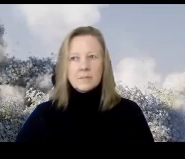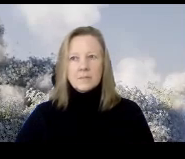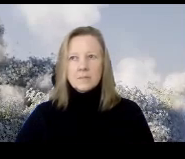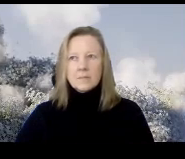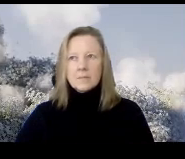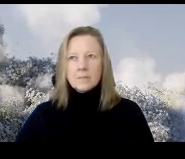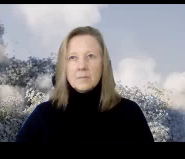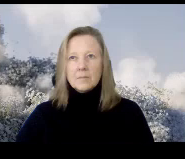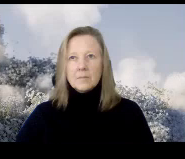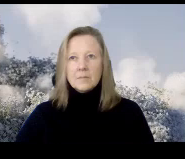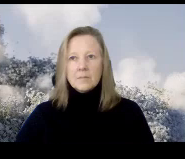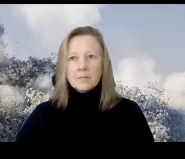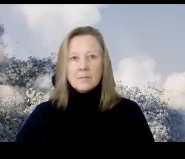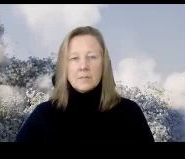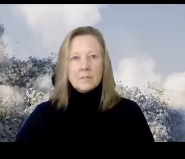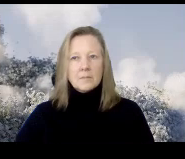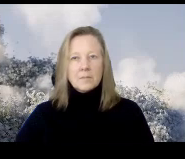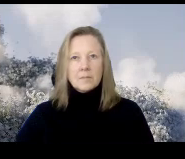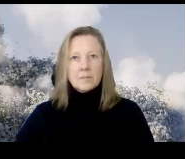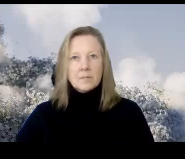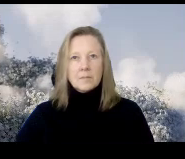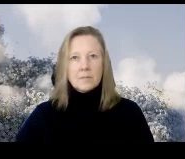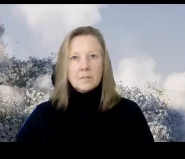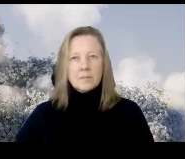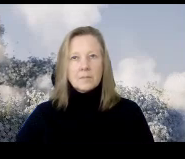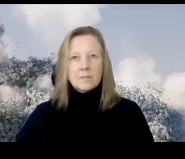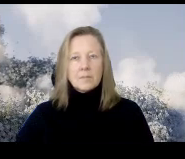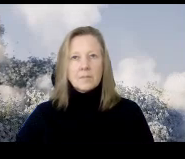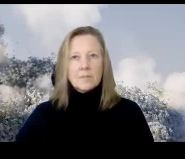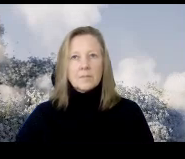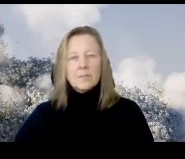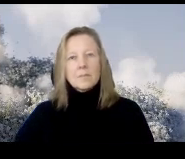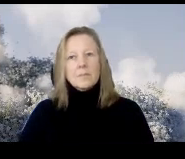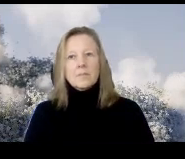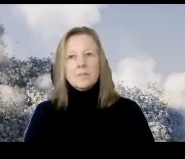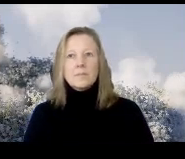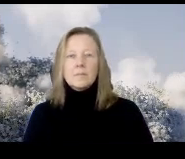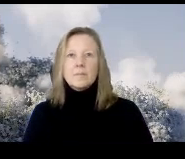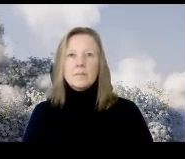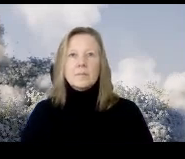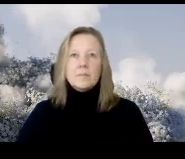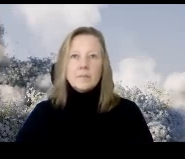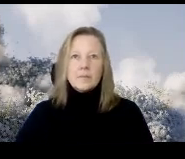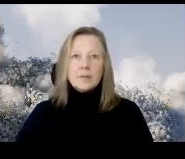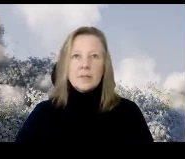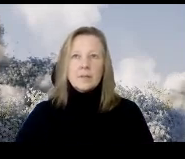So our first poll for today is asking, are you registered with Manitoba Start?